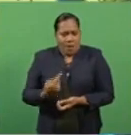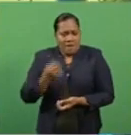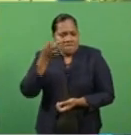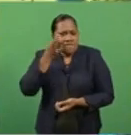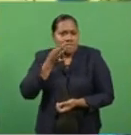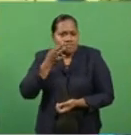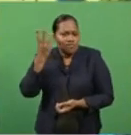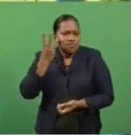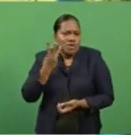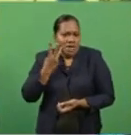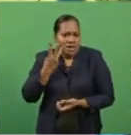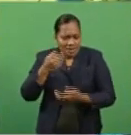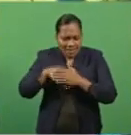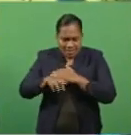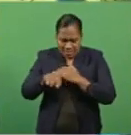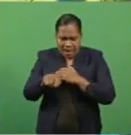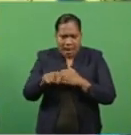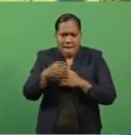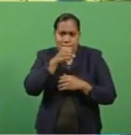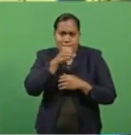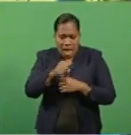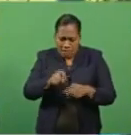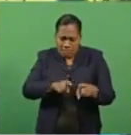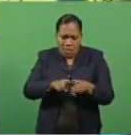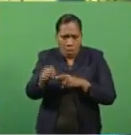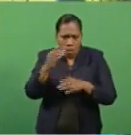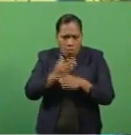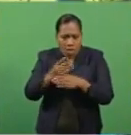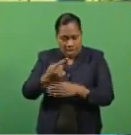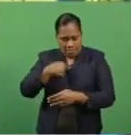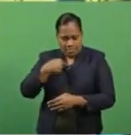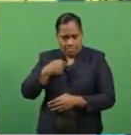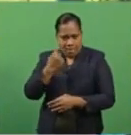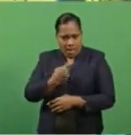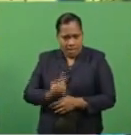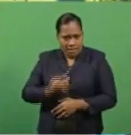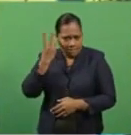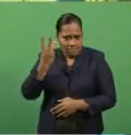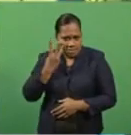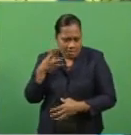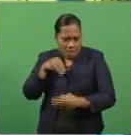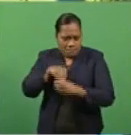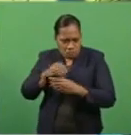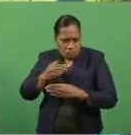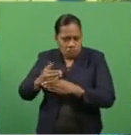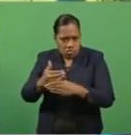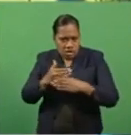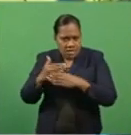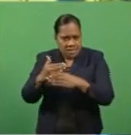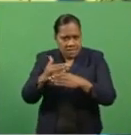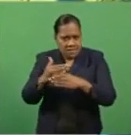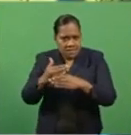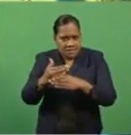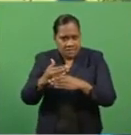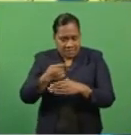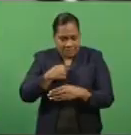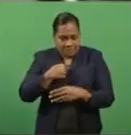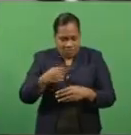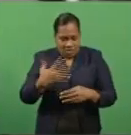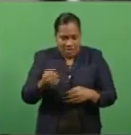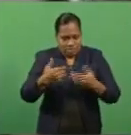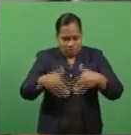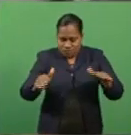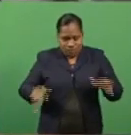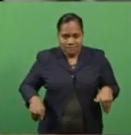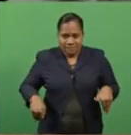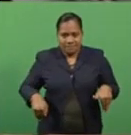male environment, and it's extremely important to me to have boundaries. Wainingolo